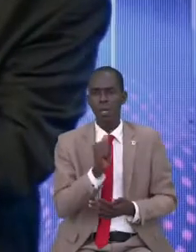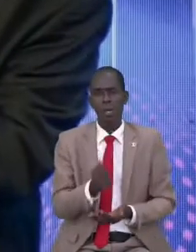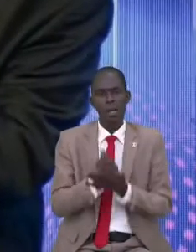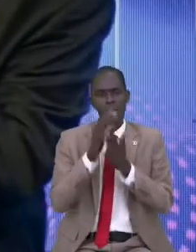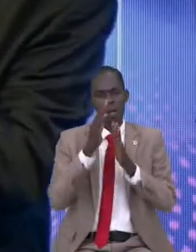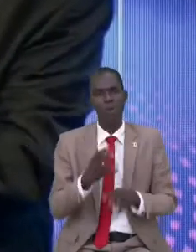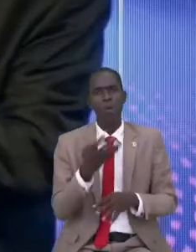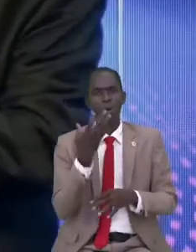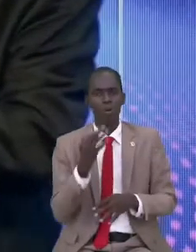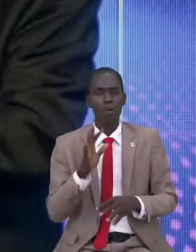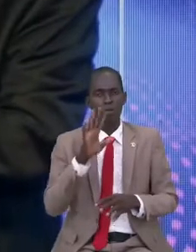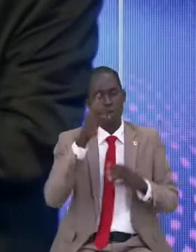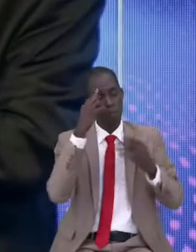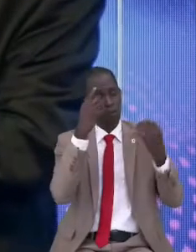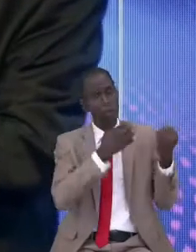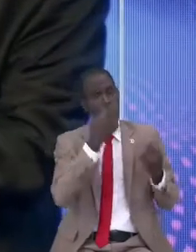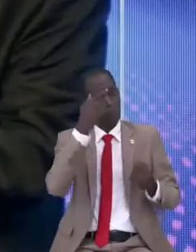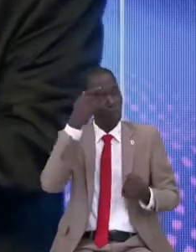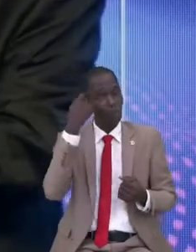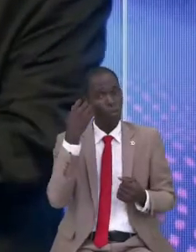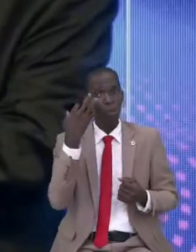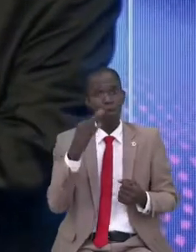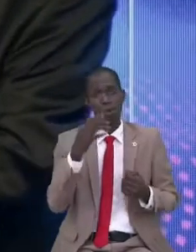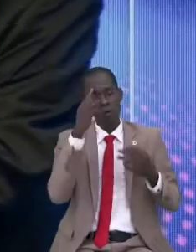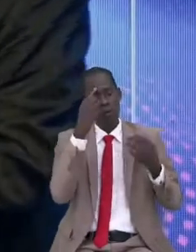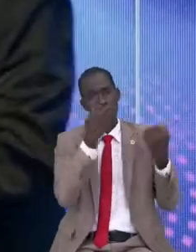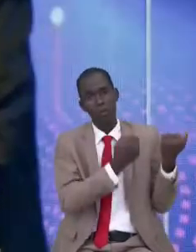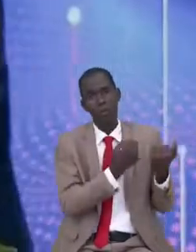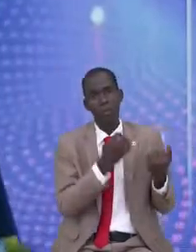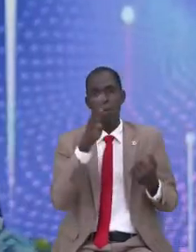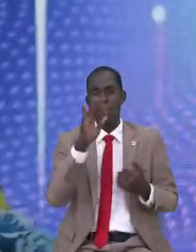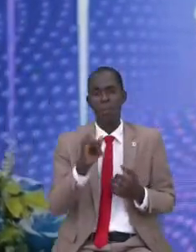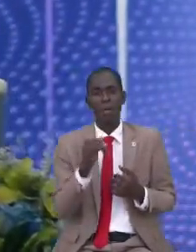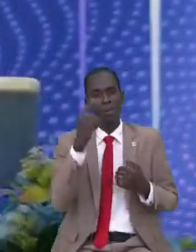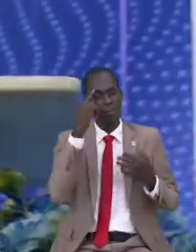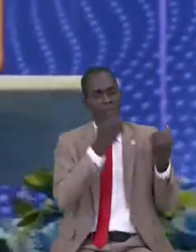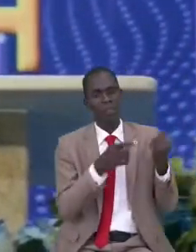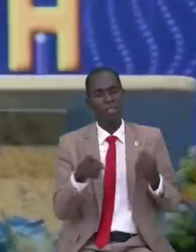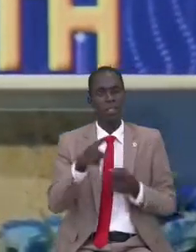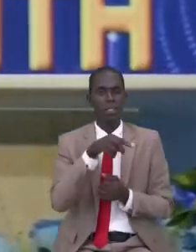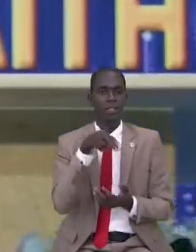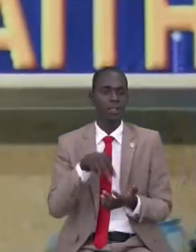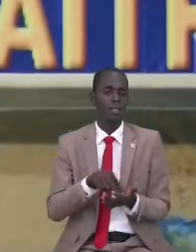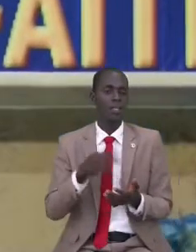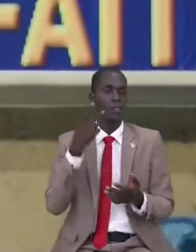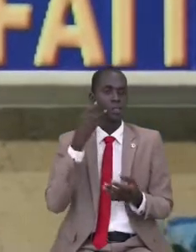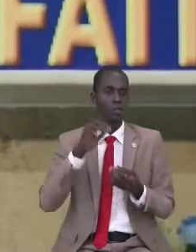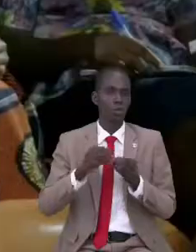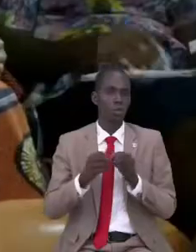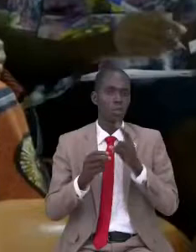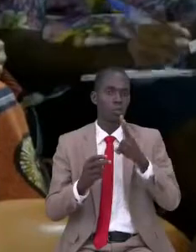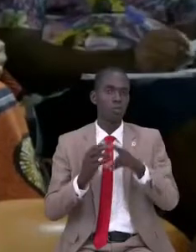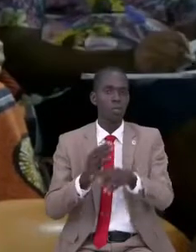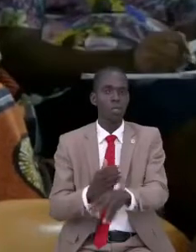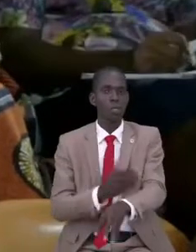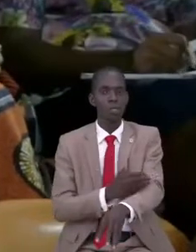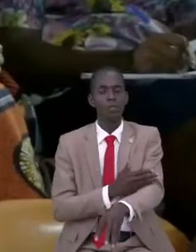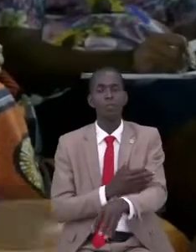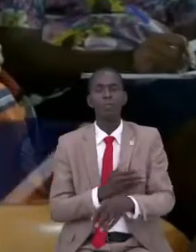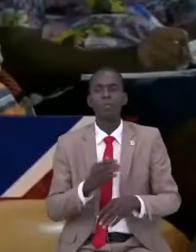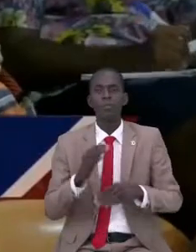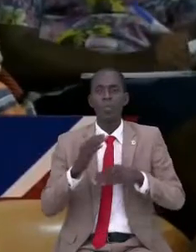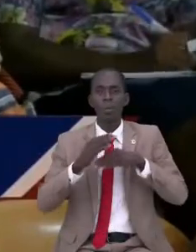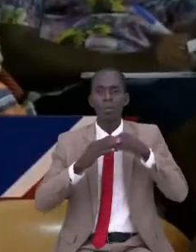but because by faith they stand. Look at number two here. Number two is